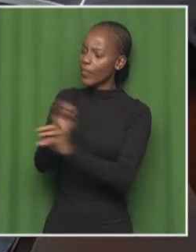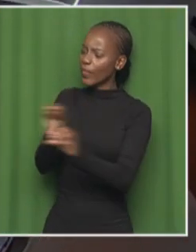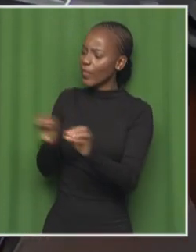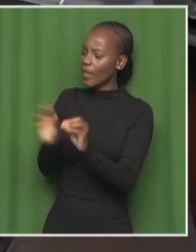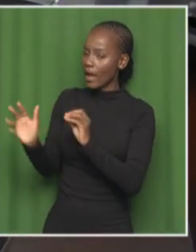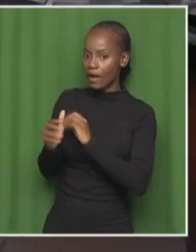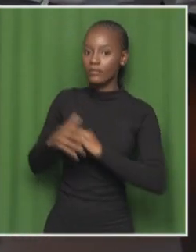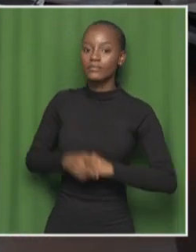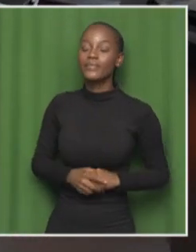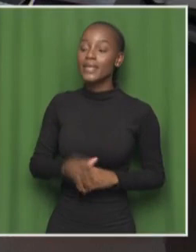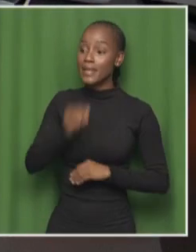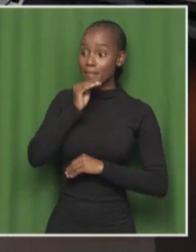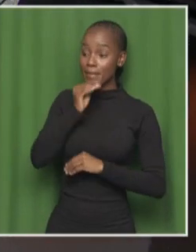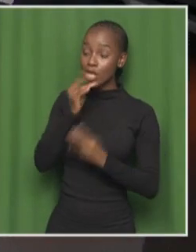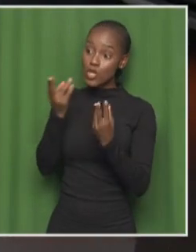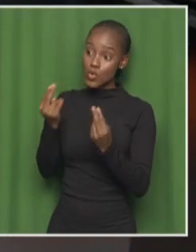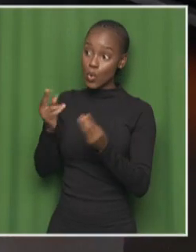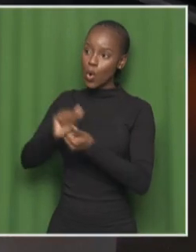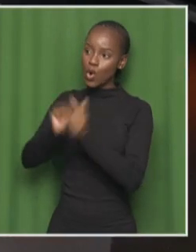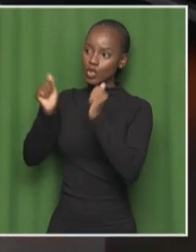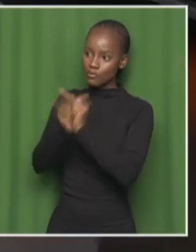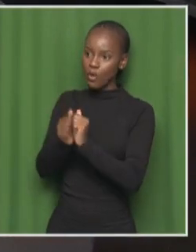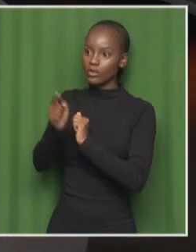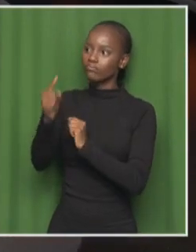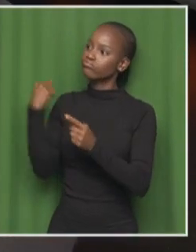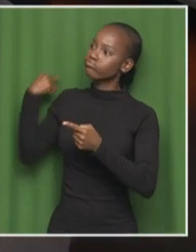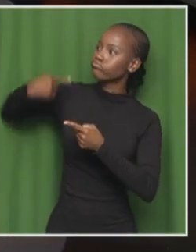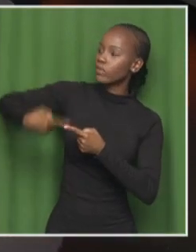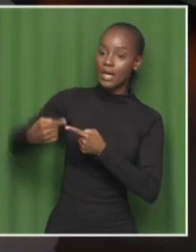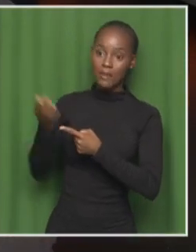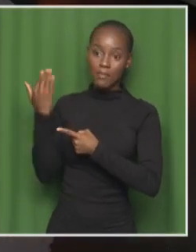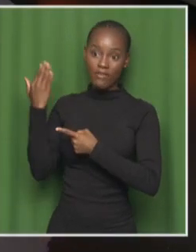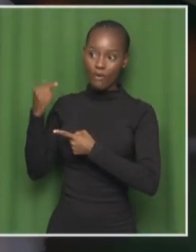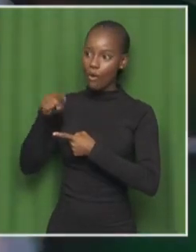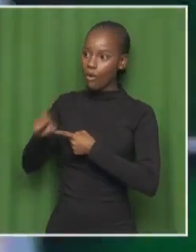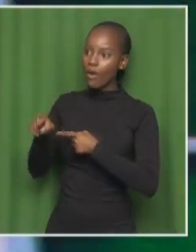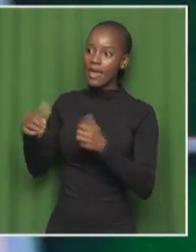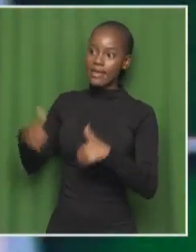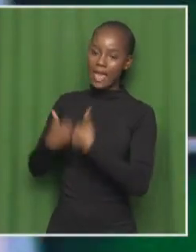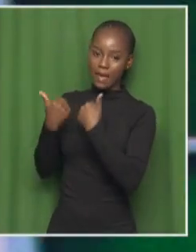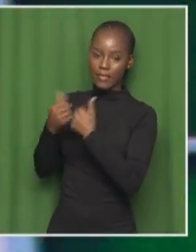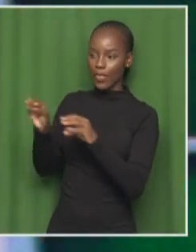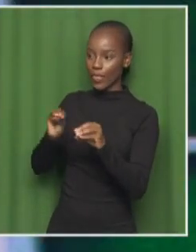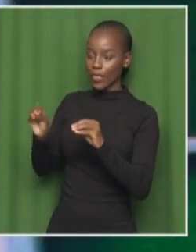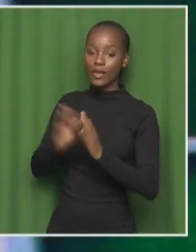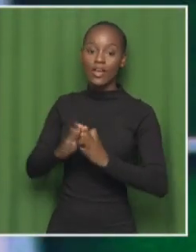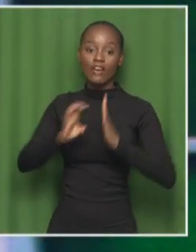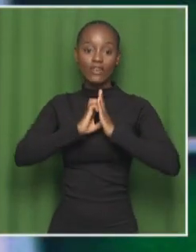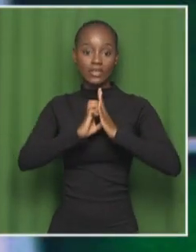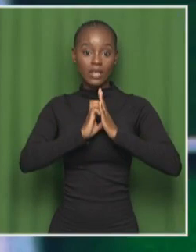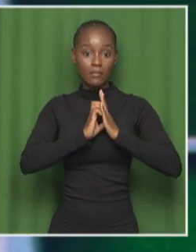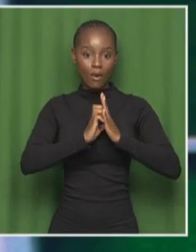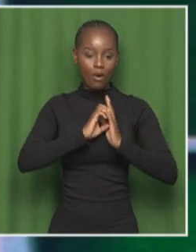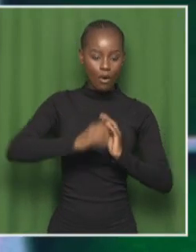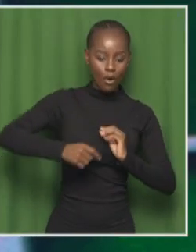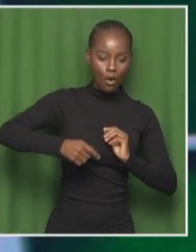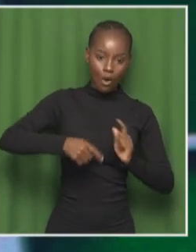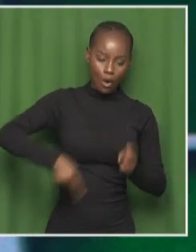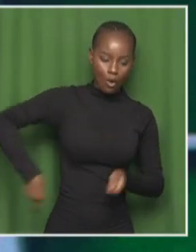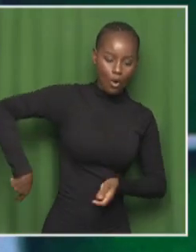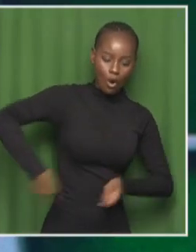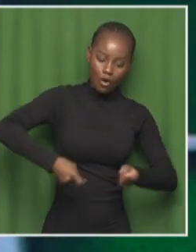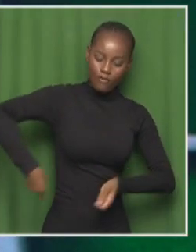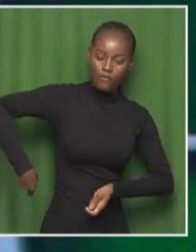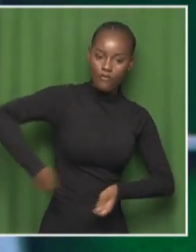being introduced that has not been on the calendar before. So, for example, things like golf were demonstration sports for